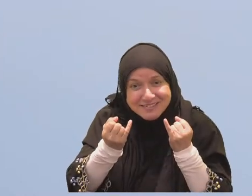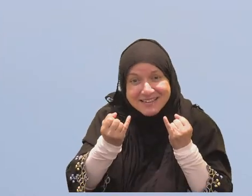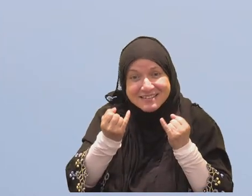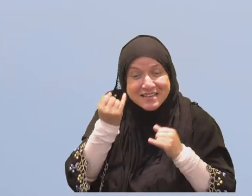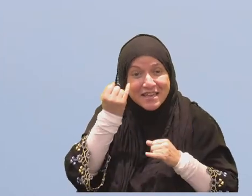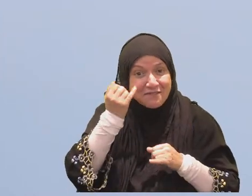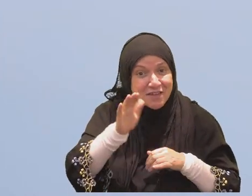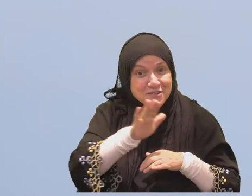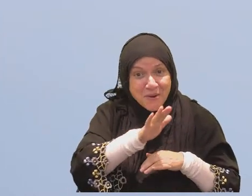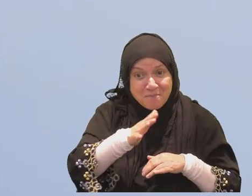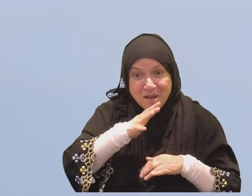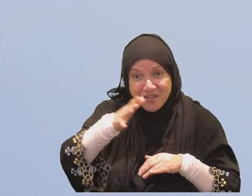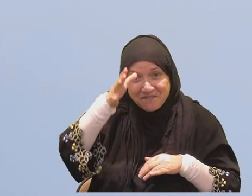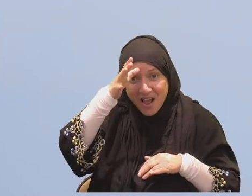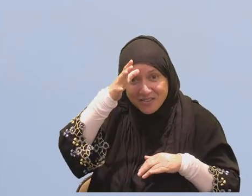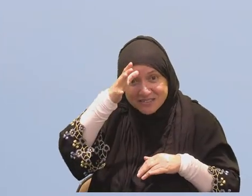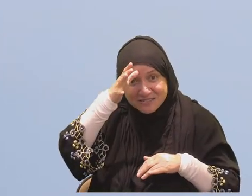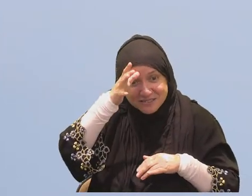Why are they doing that?